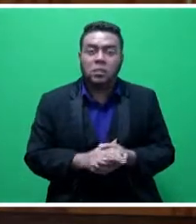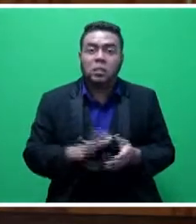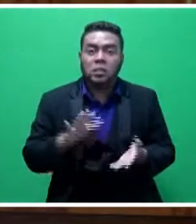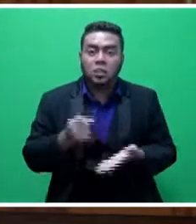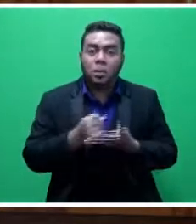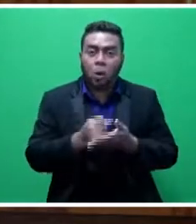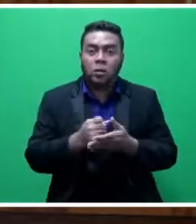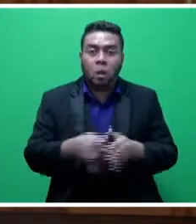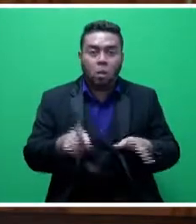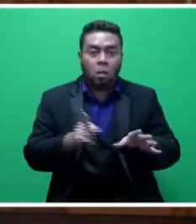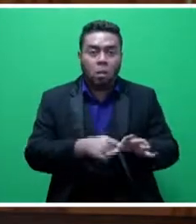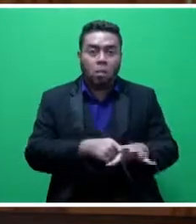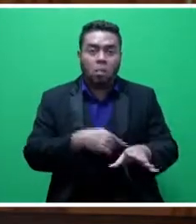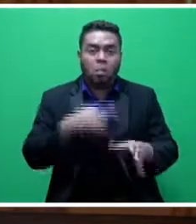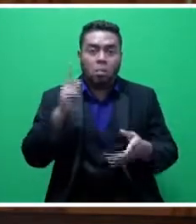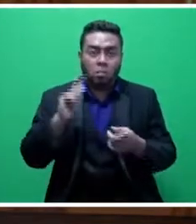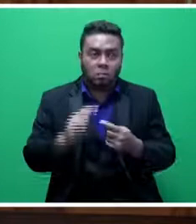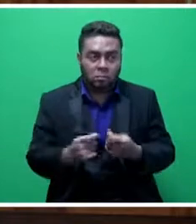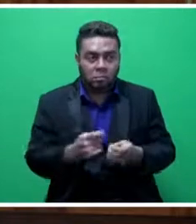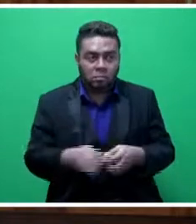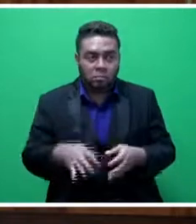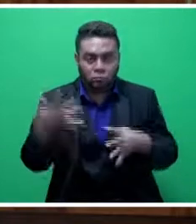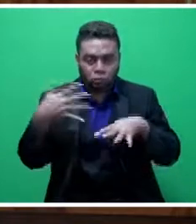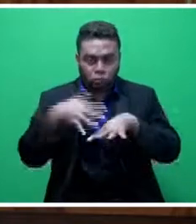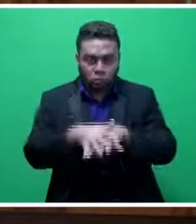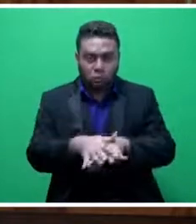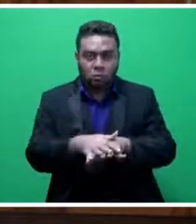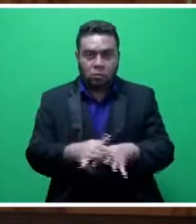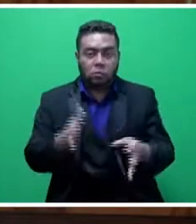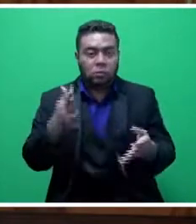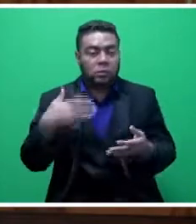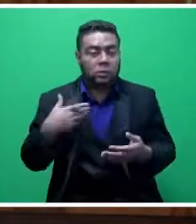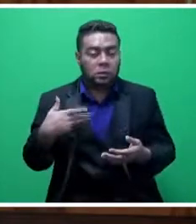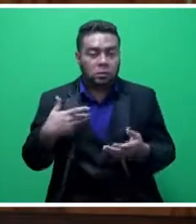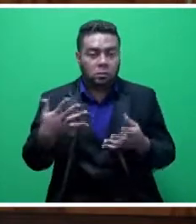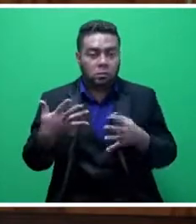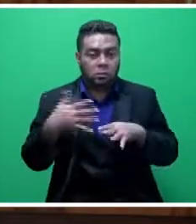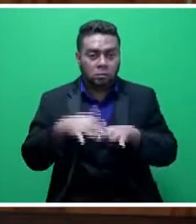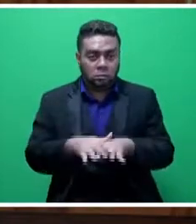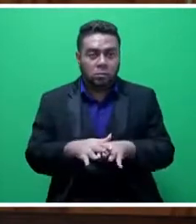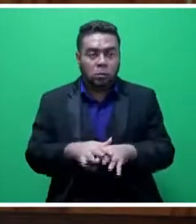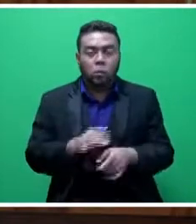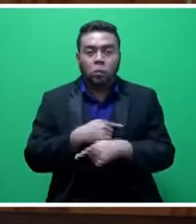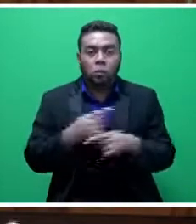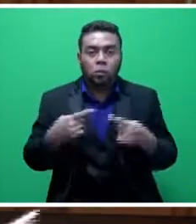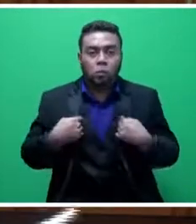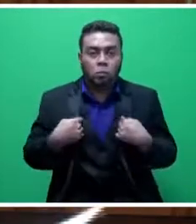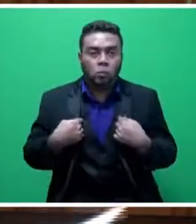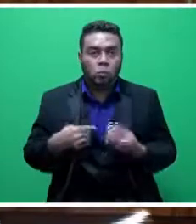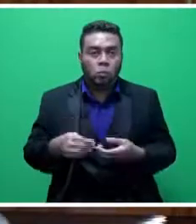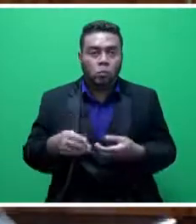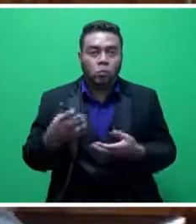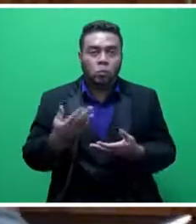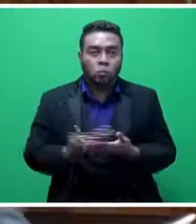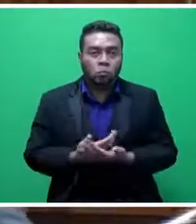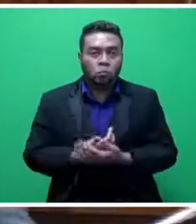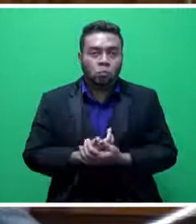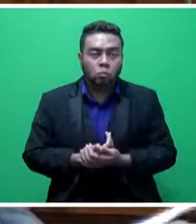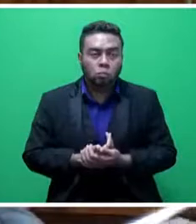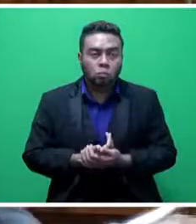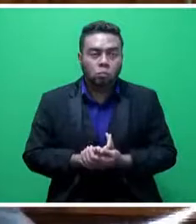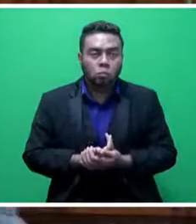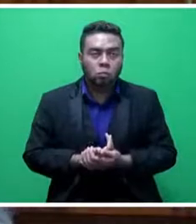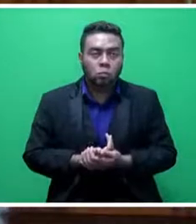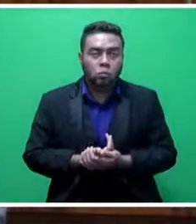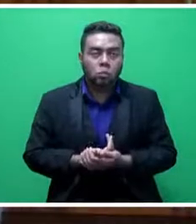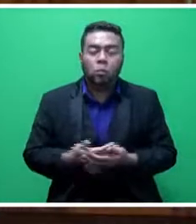support our long-standing commitment, Mr. Speaker, sir, to streamline the sector's regulations. We have opted to remove the data levy and instead